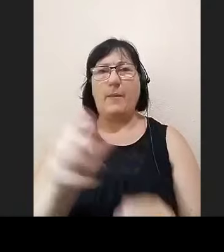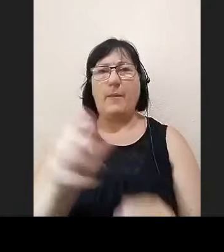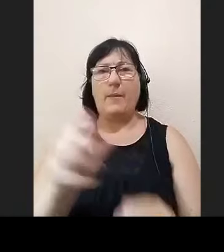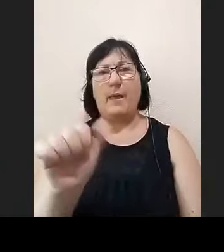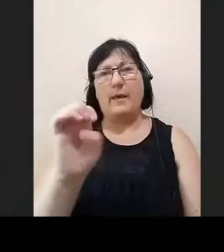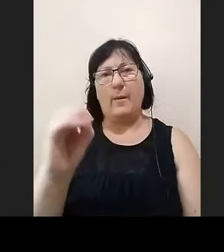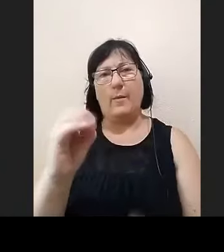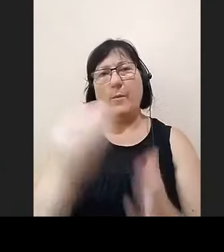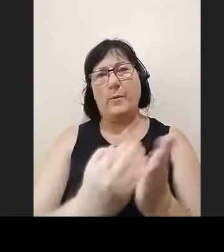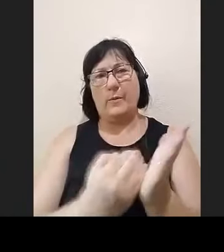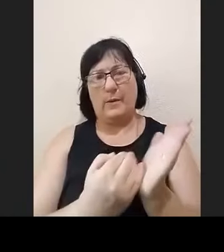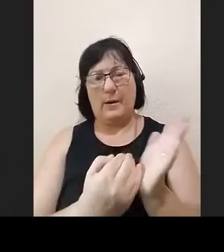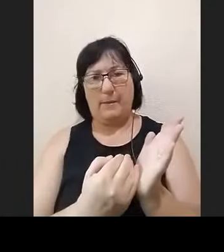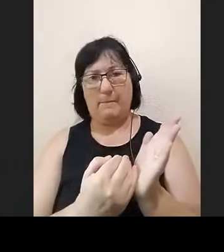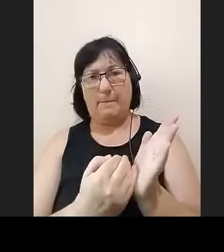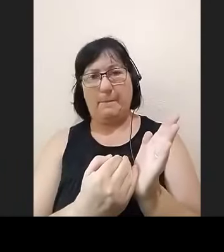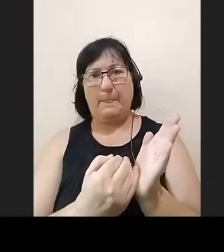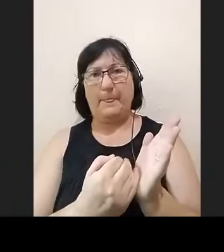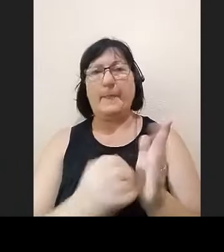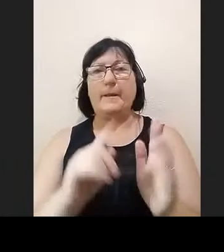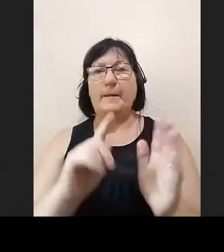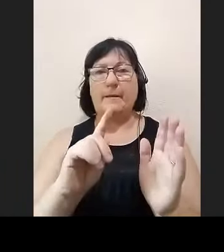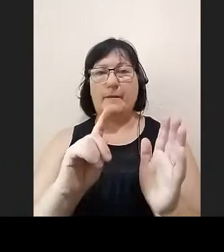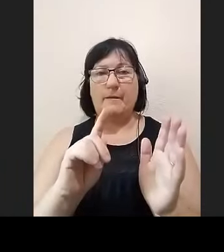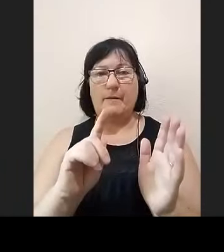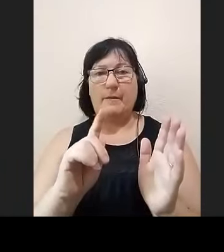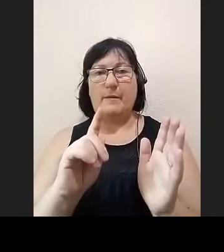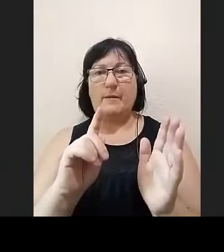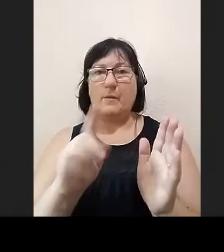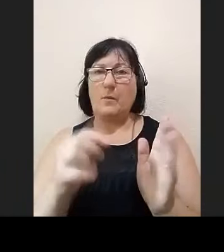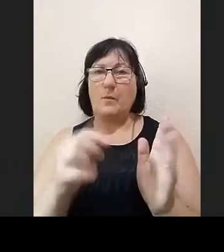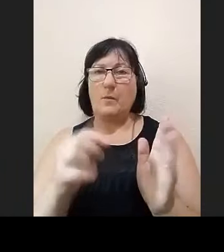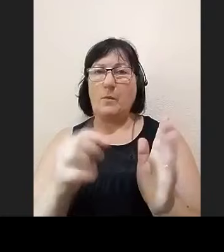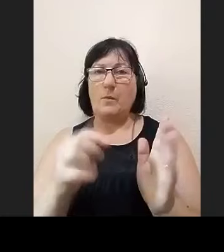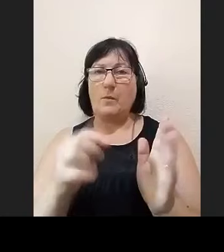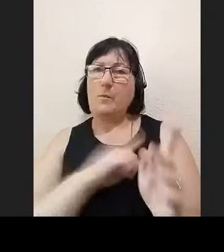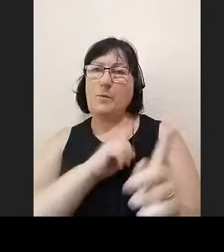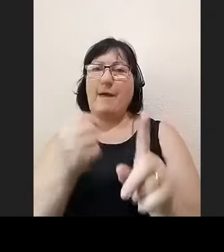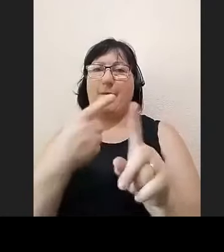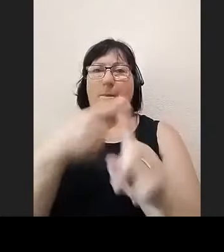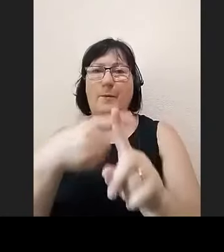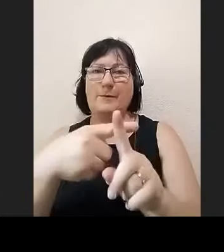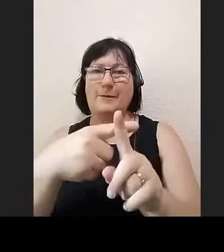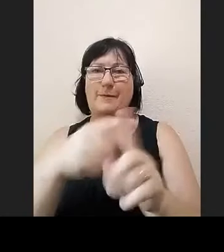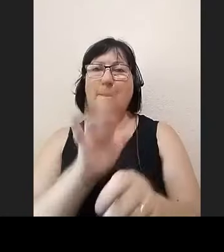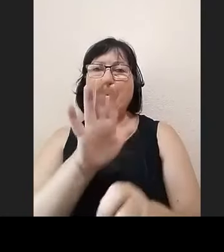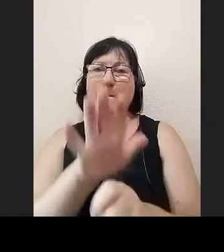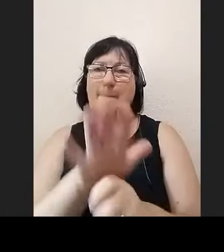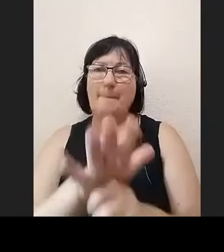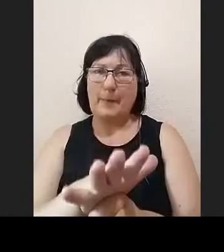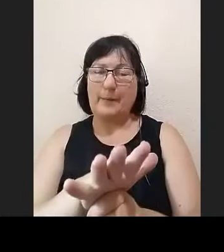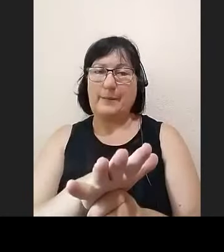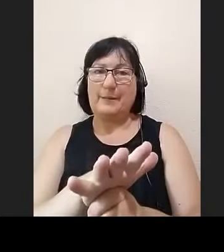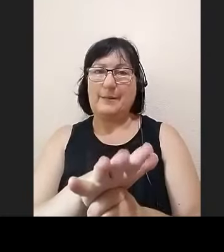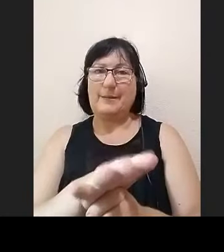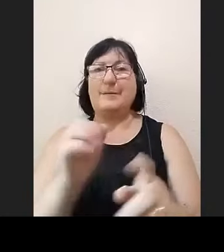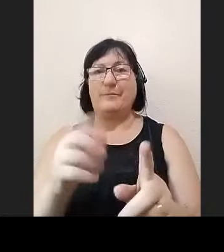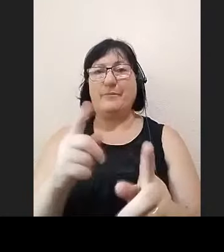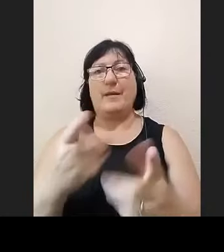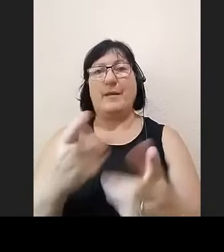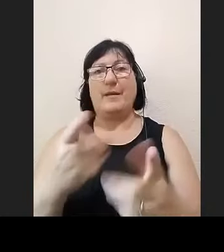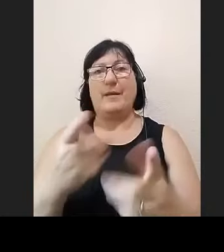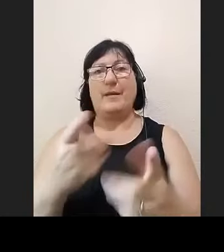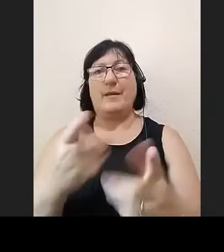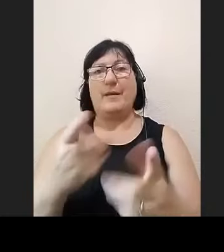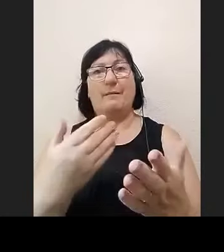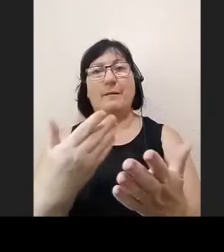particularly given its positive impact on compliance and its potential to enhance economic growth. And it is therefore our